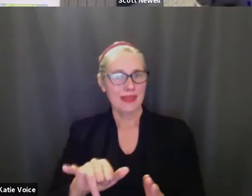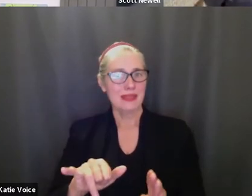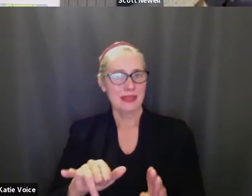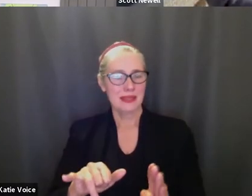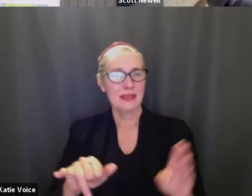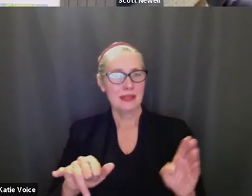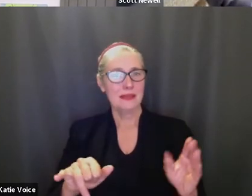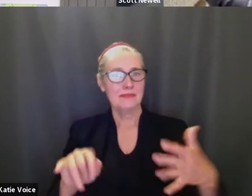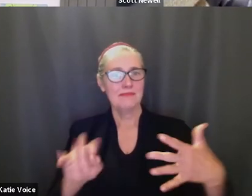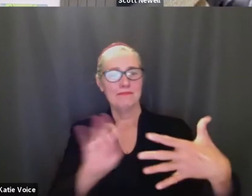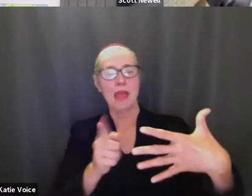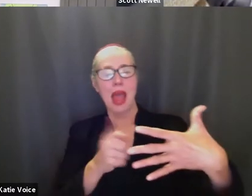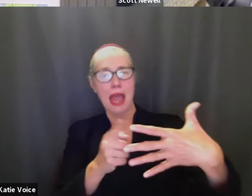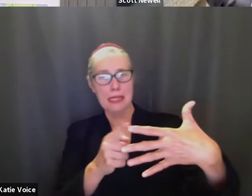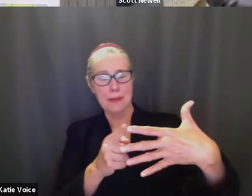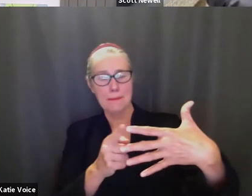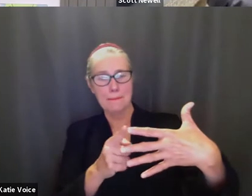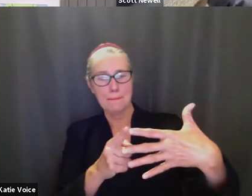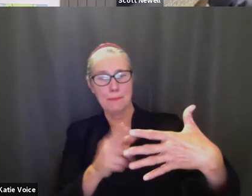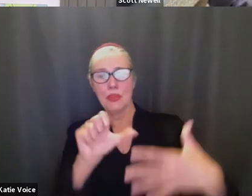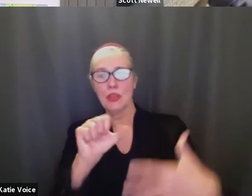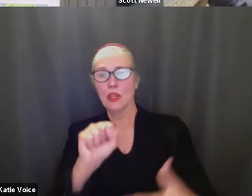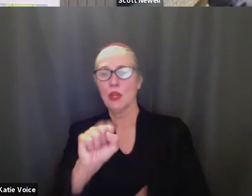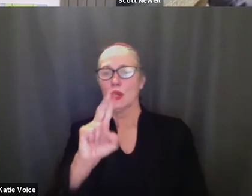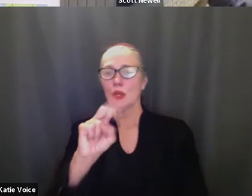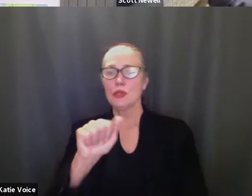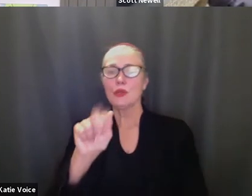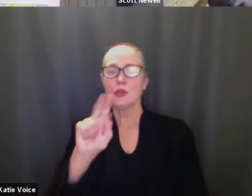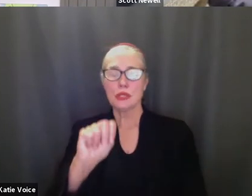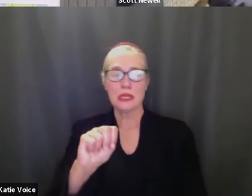please we have susan horn